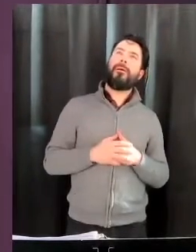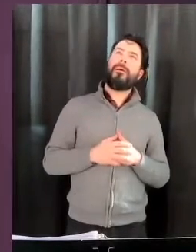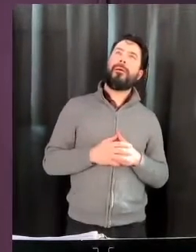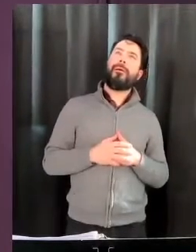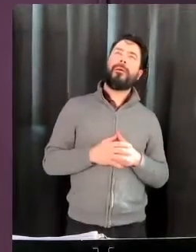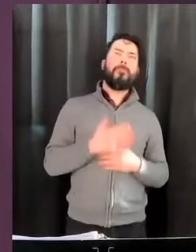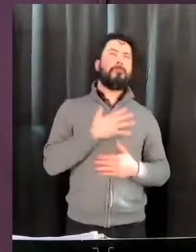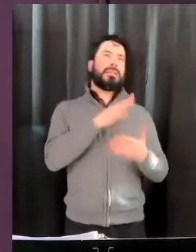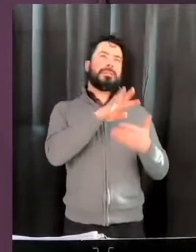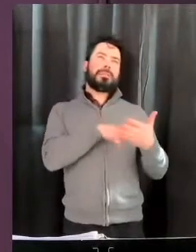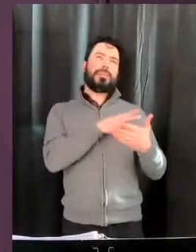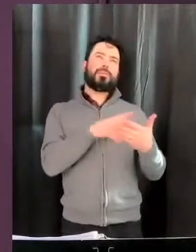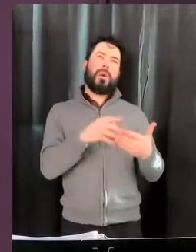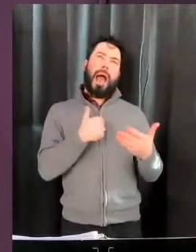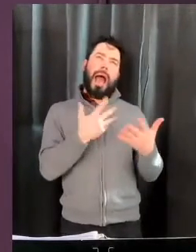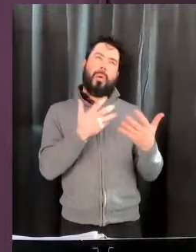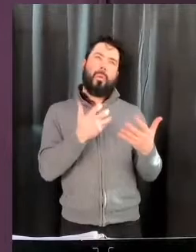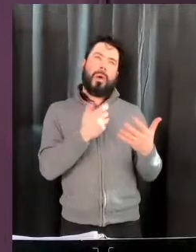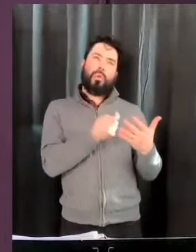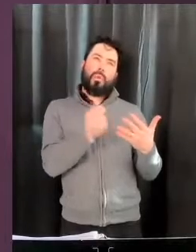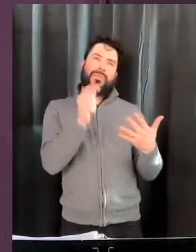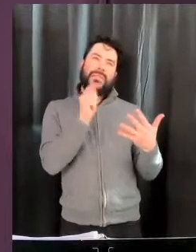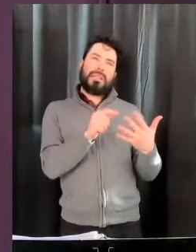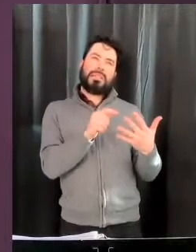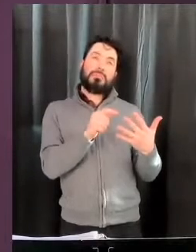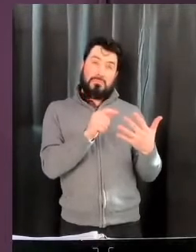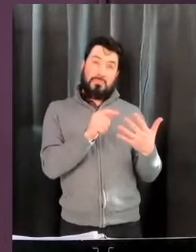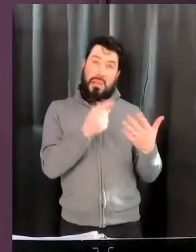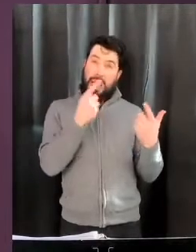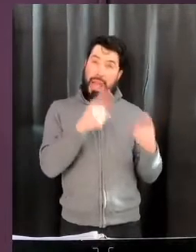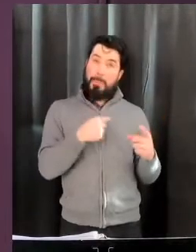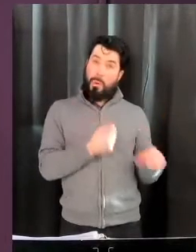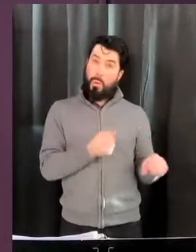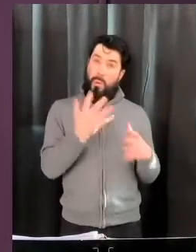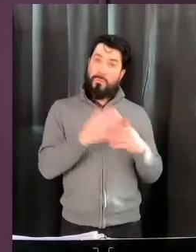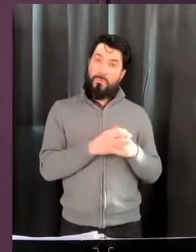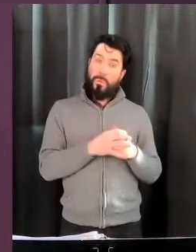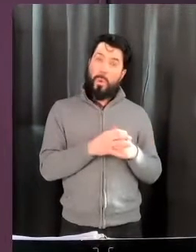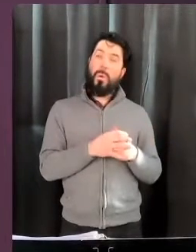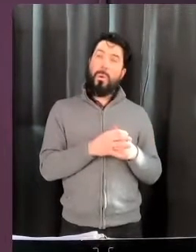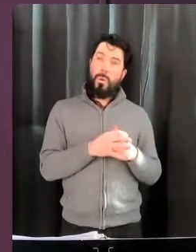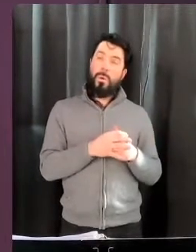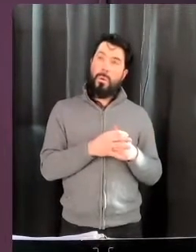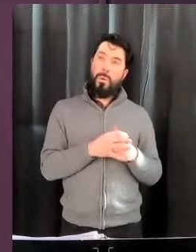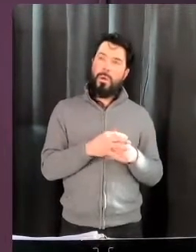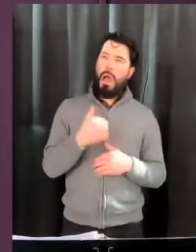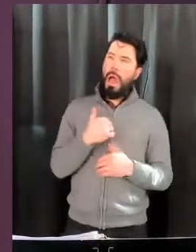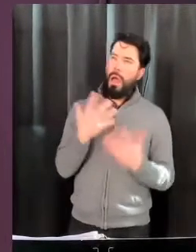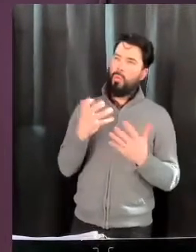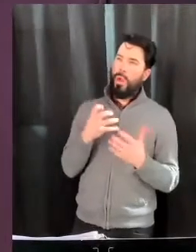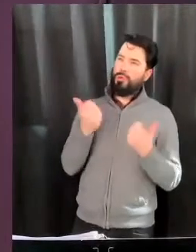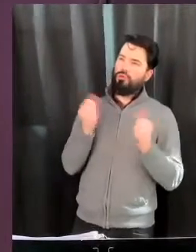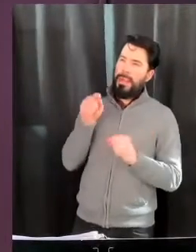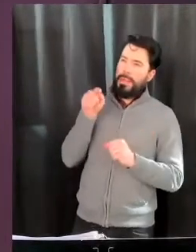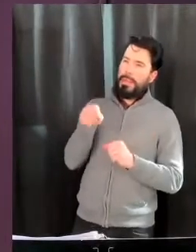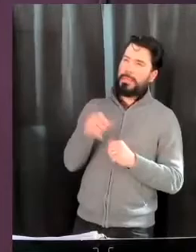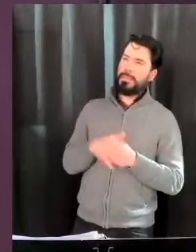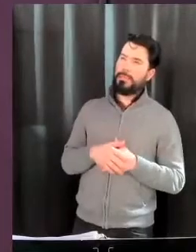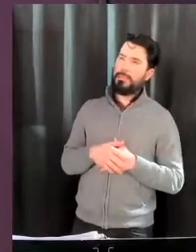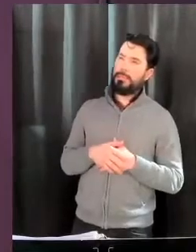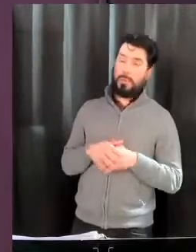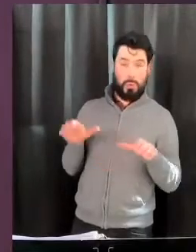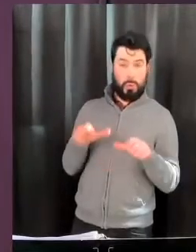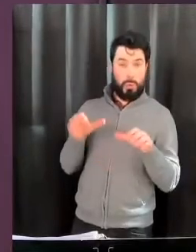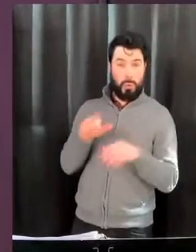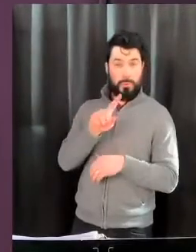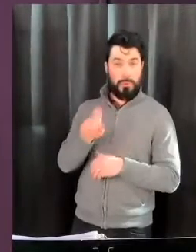life or limit, and pay attention to how well you did that day. And then think about the